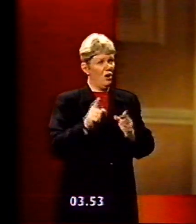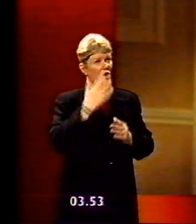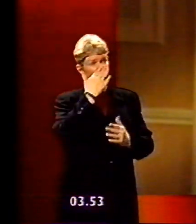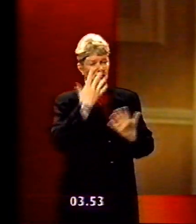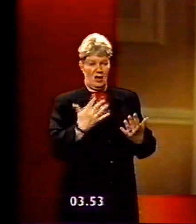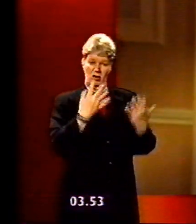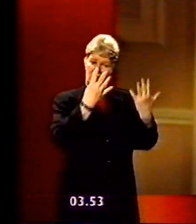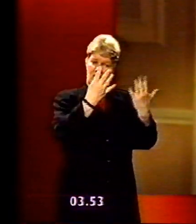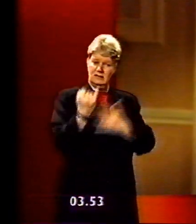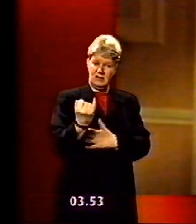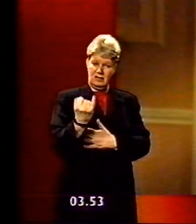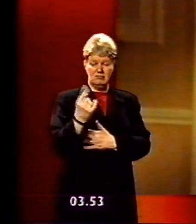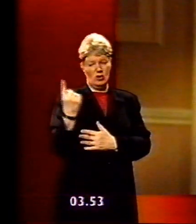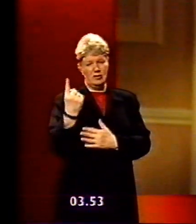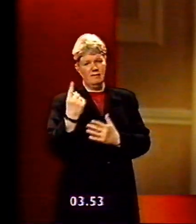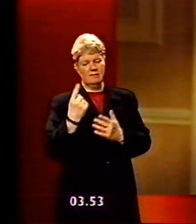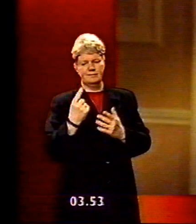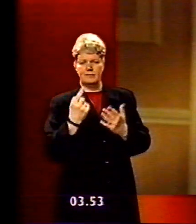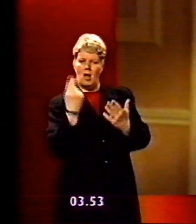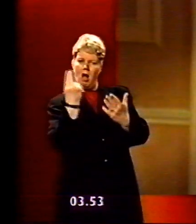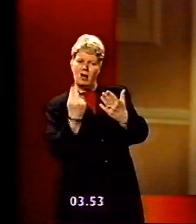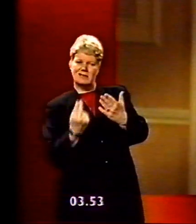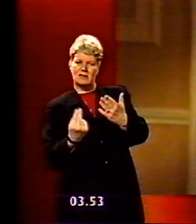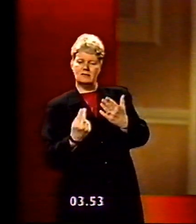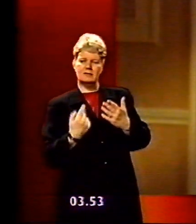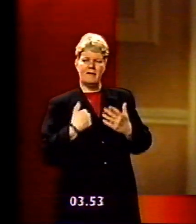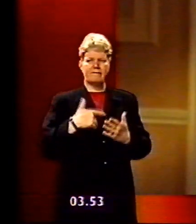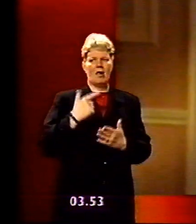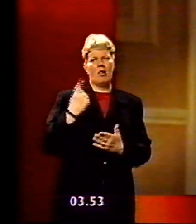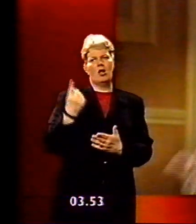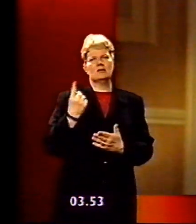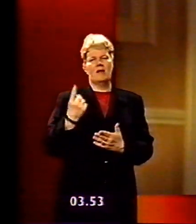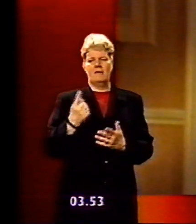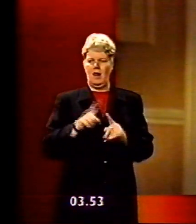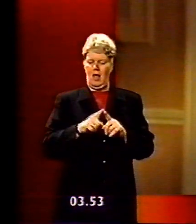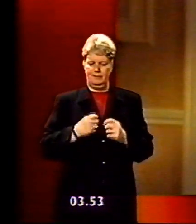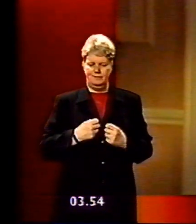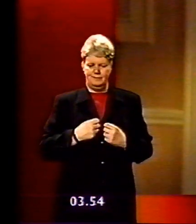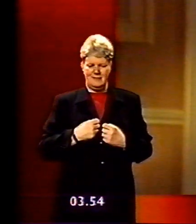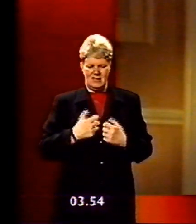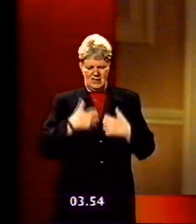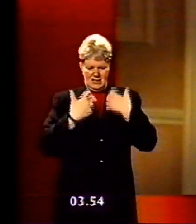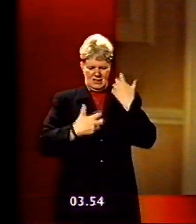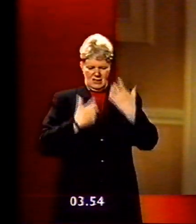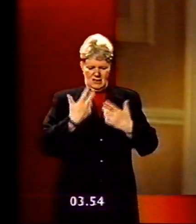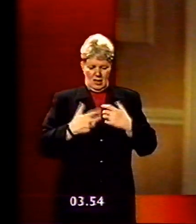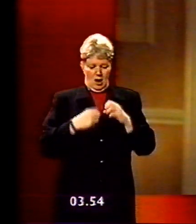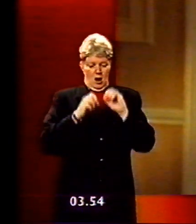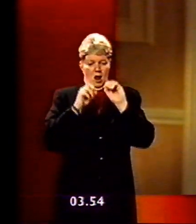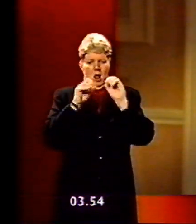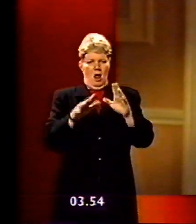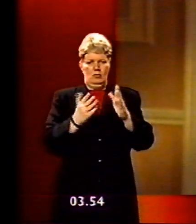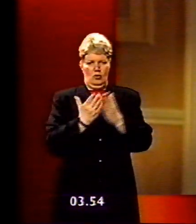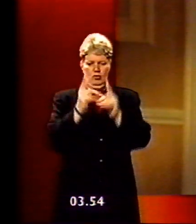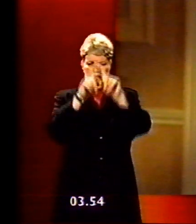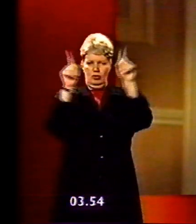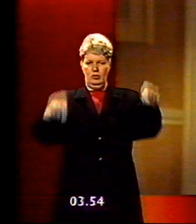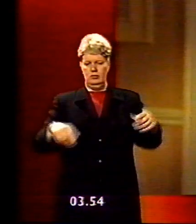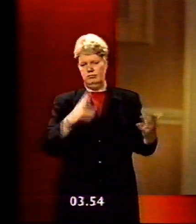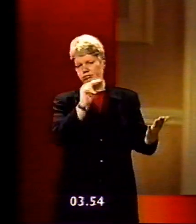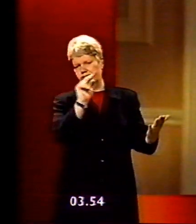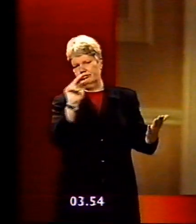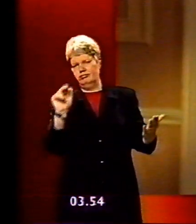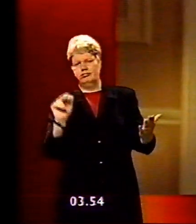96. She's an artist. And I think that part of her way of expressing this anger, you know, she did some